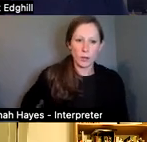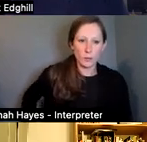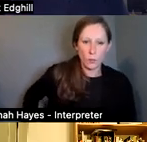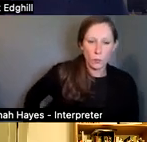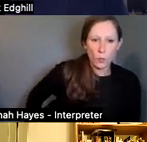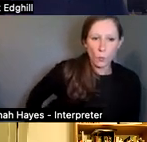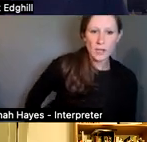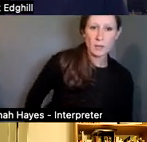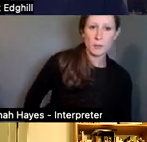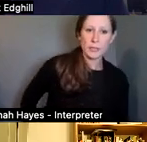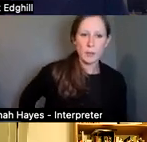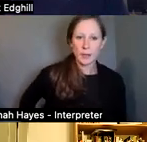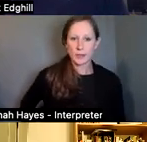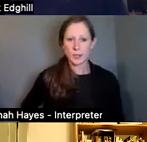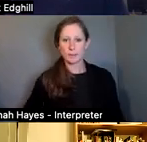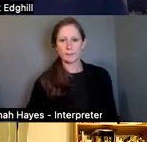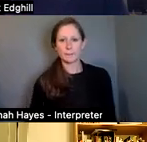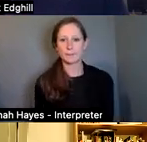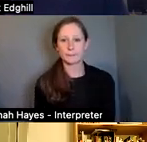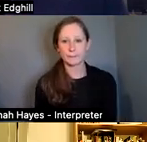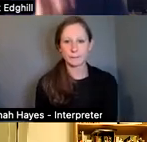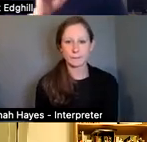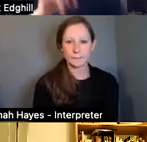art. What does it bring to mind?